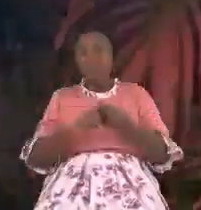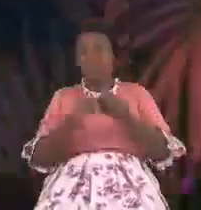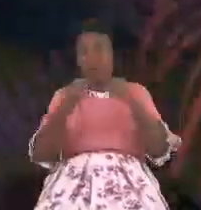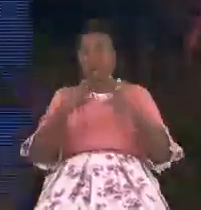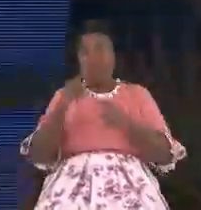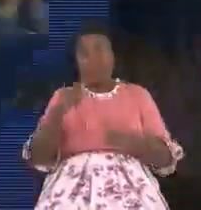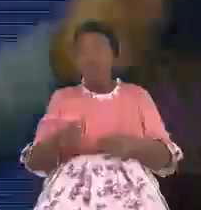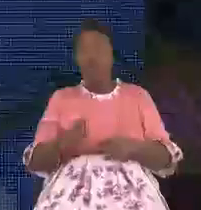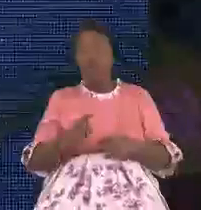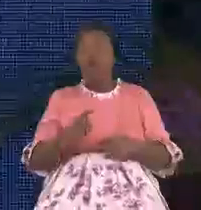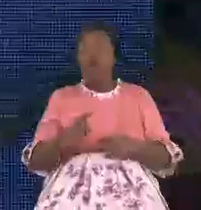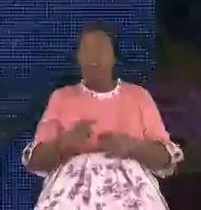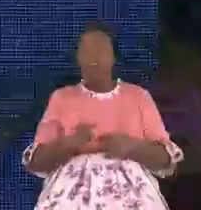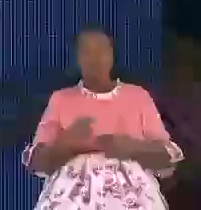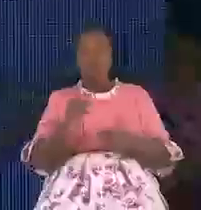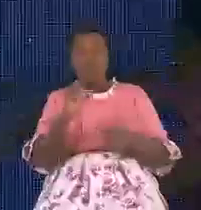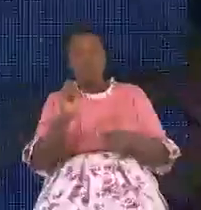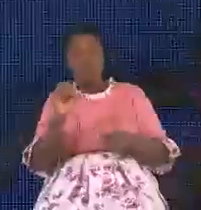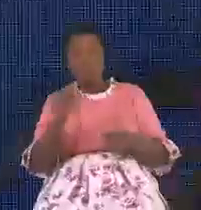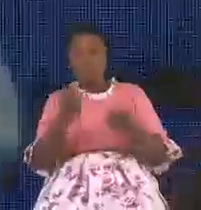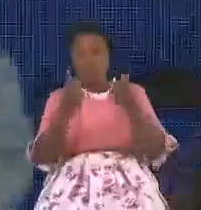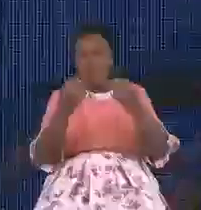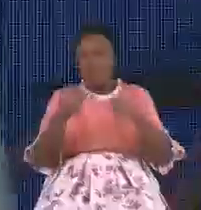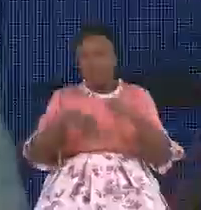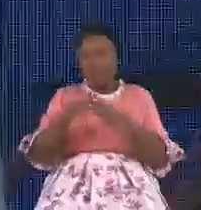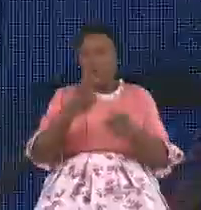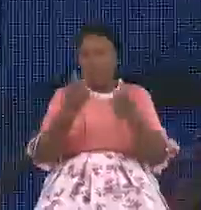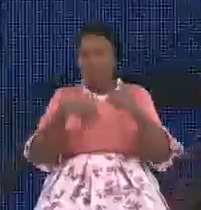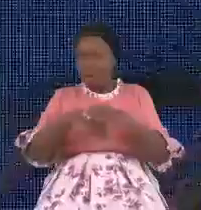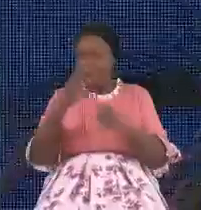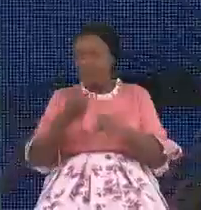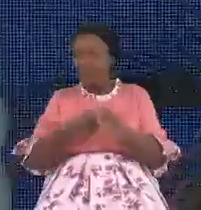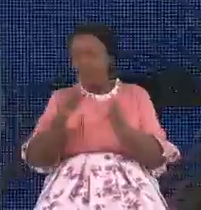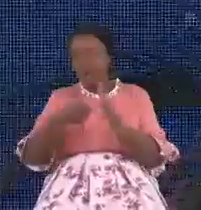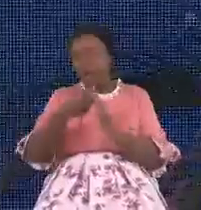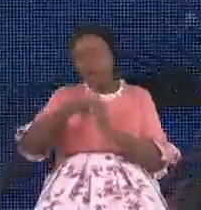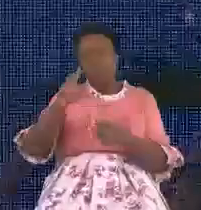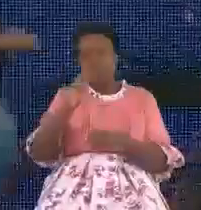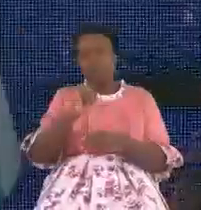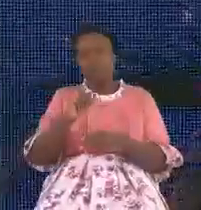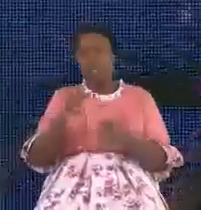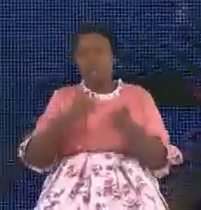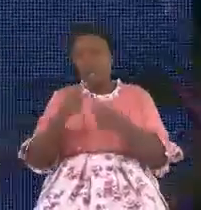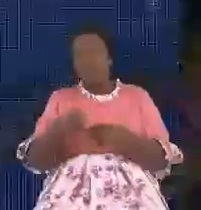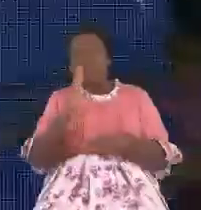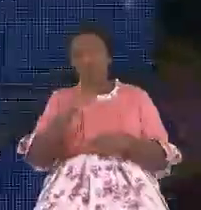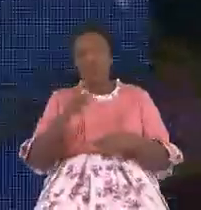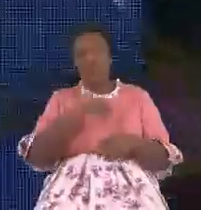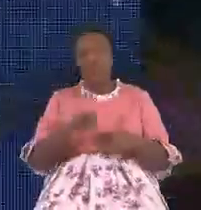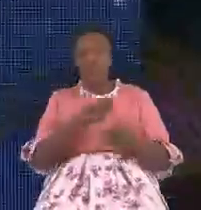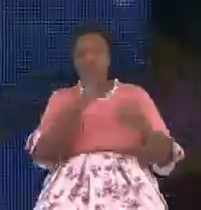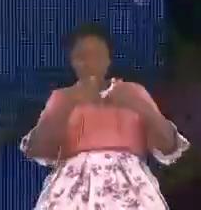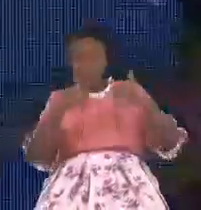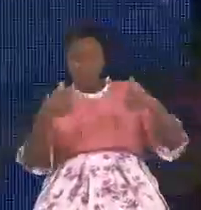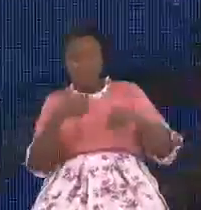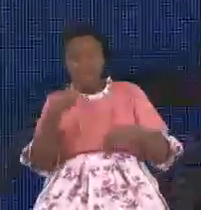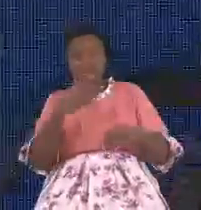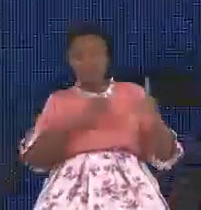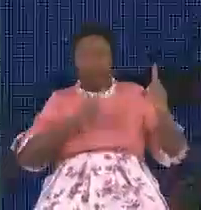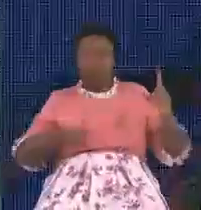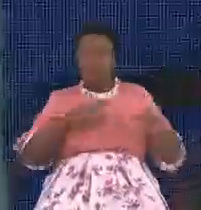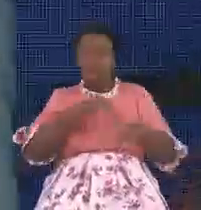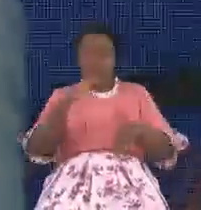wherefore come out come out from them and be separate says the lord and touch